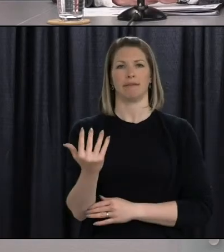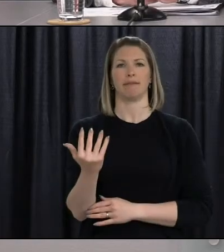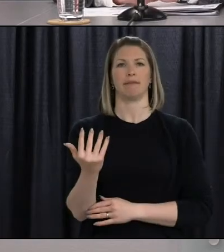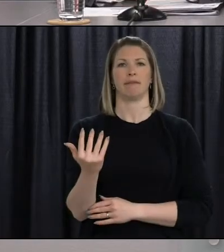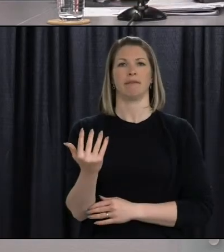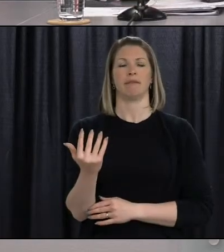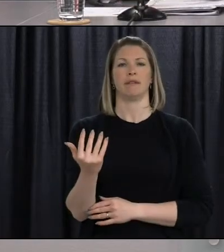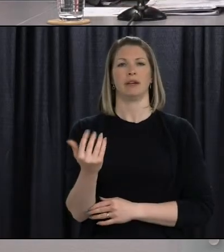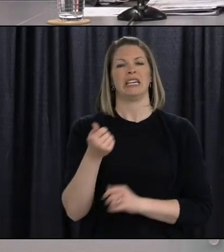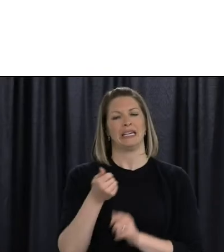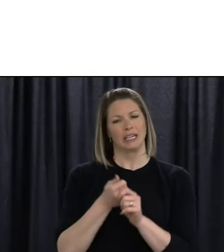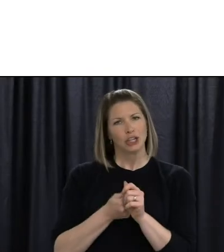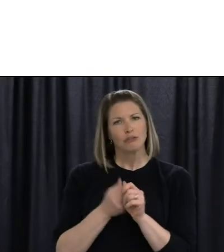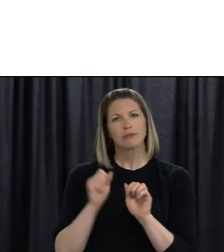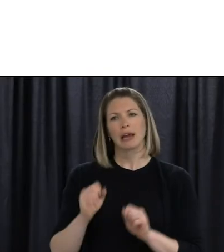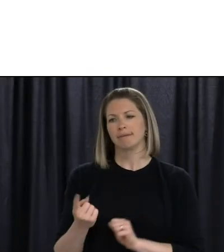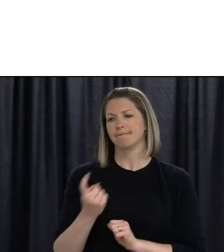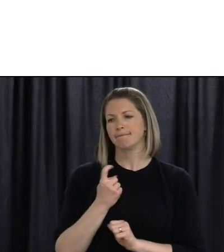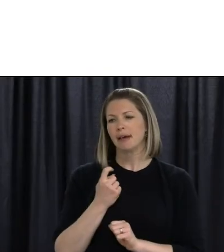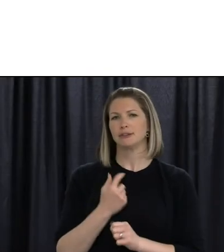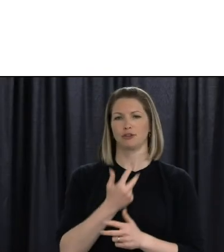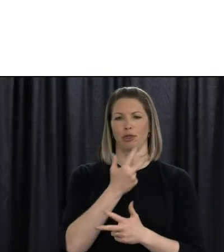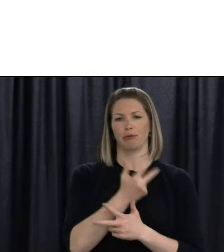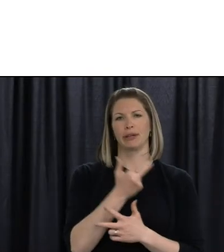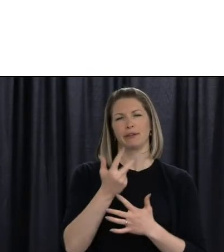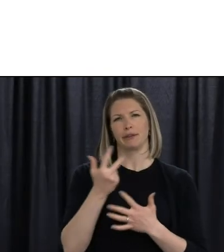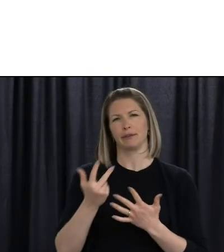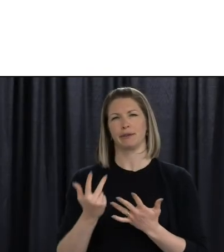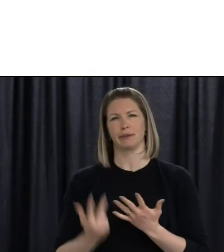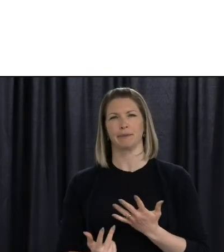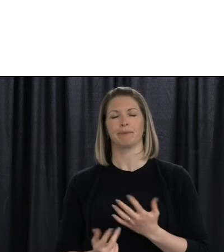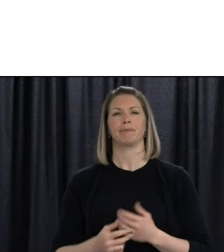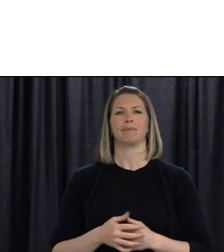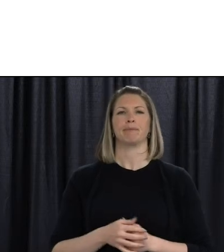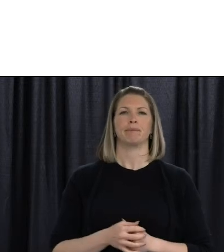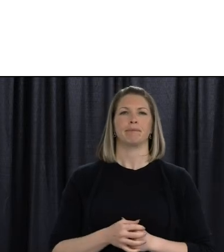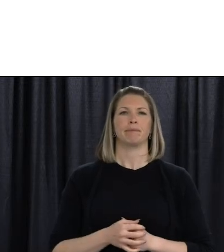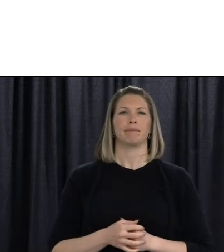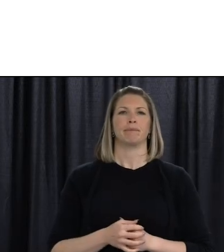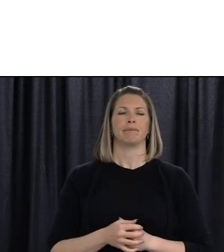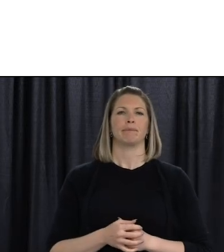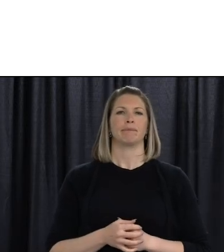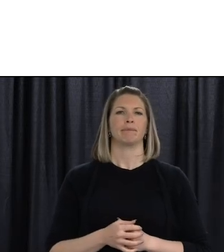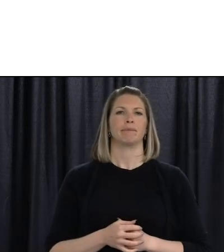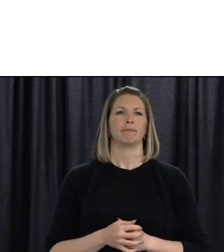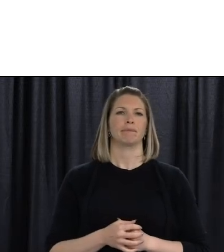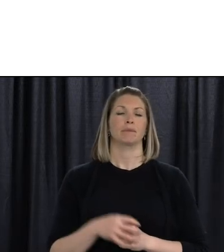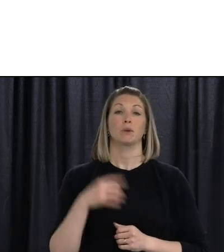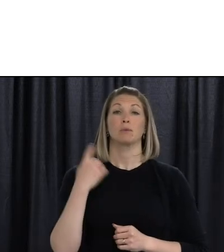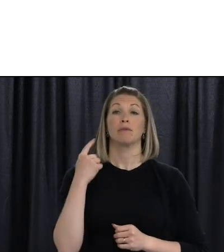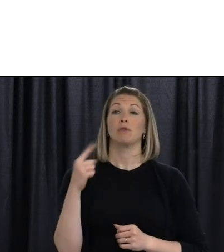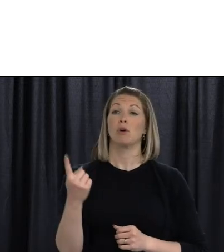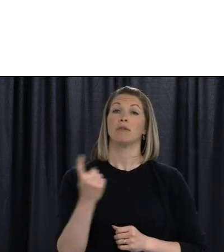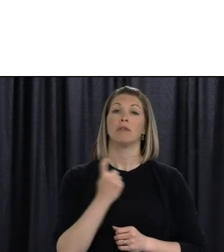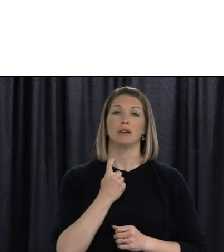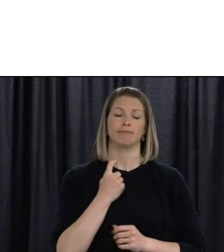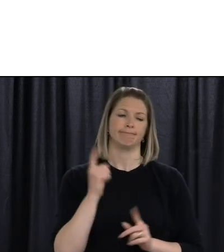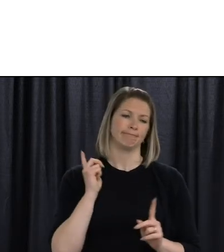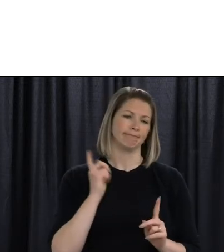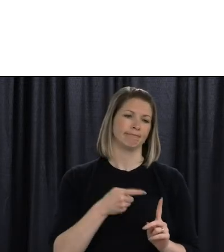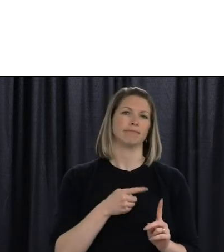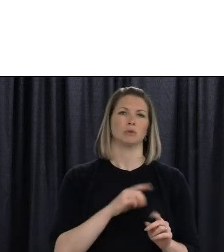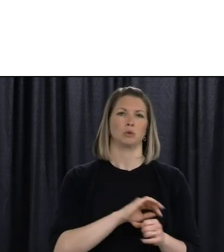the opportunity to ask 2 questions and 1 follow-up. We suggest that you not ask rumor-based questions. The purpose of these briefings is to